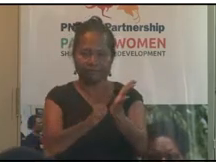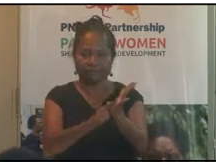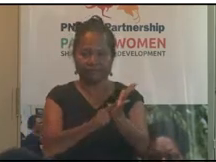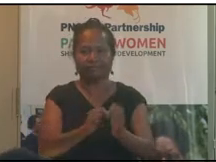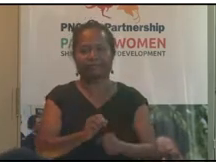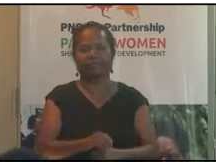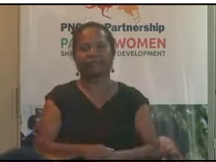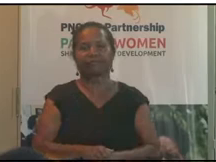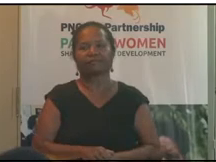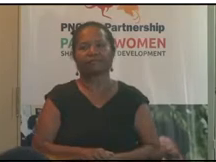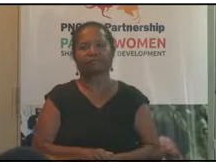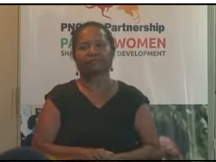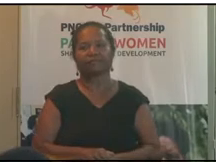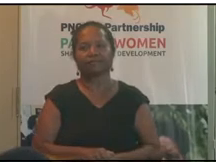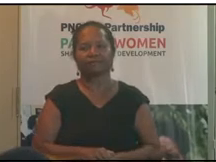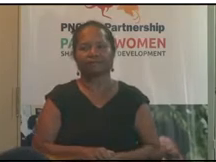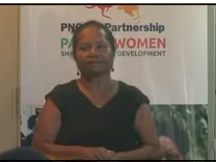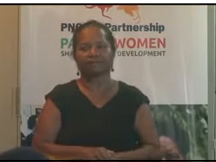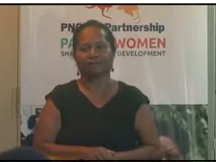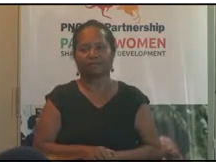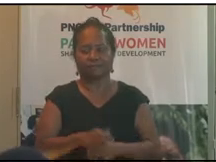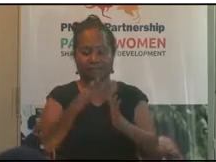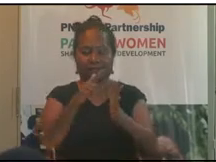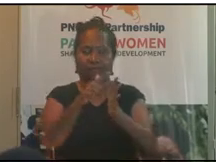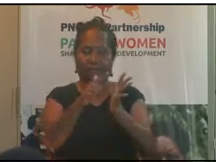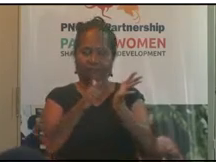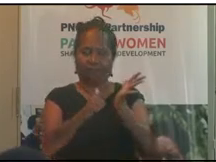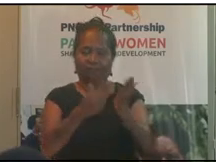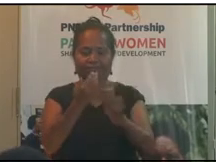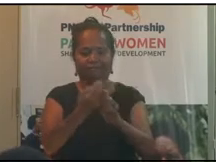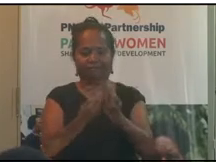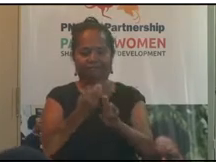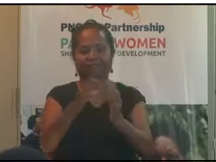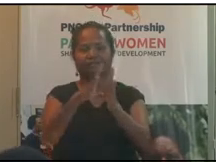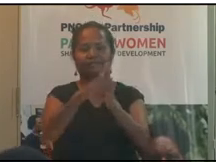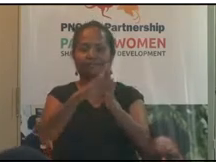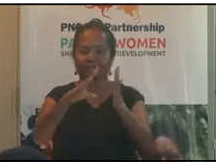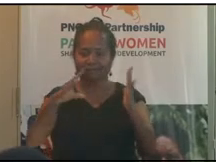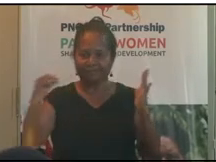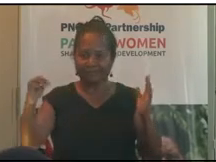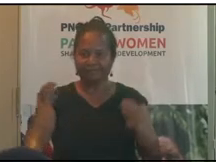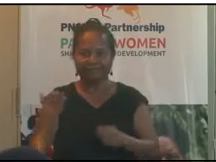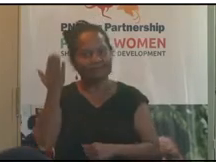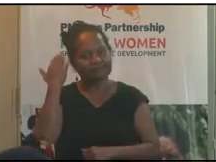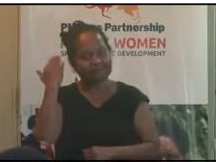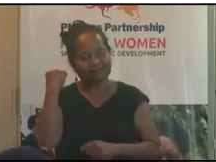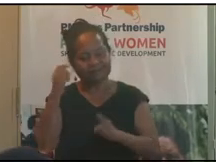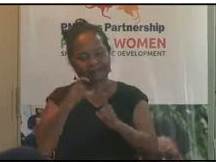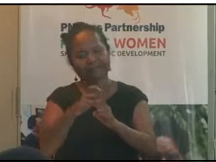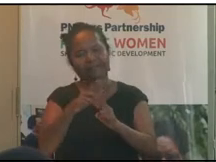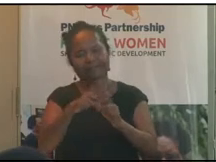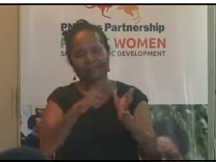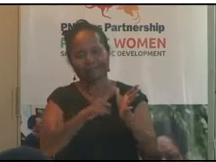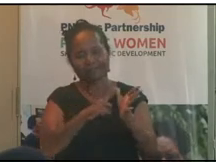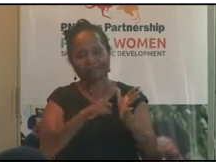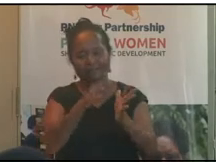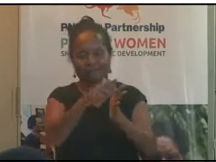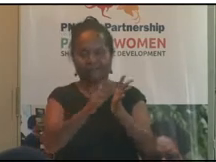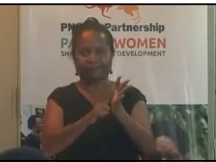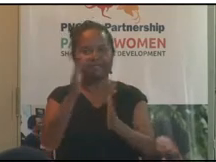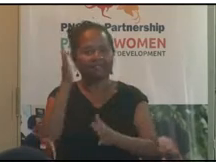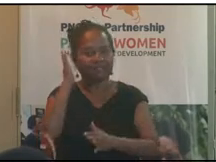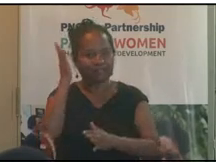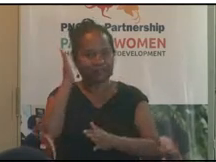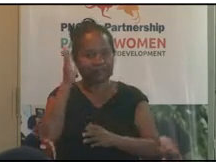Commission, Professor of Law at the University of Papua New Guinea, and a former Dean of the Law School. Dr.